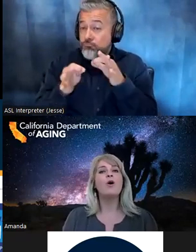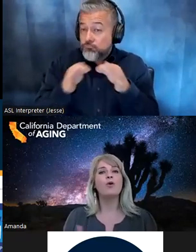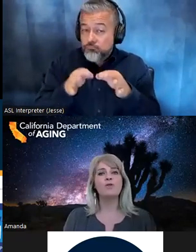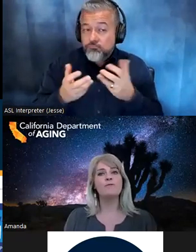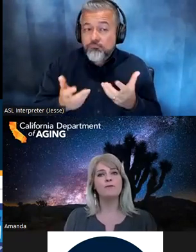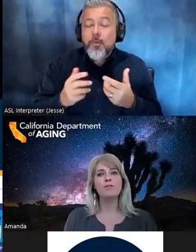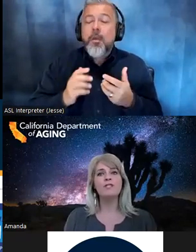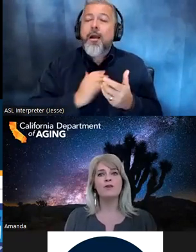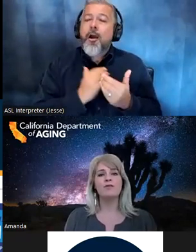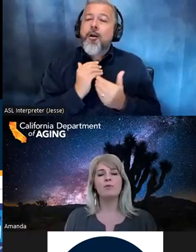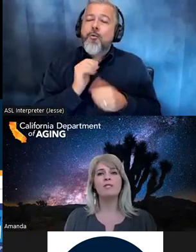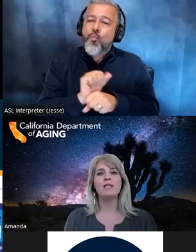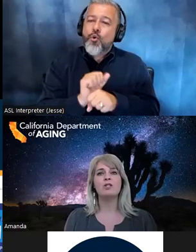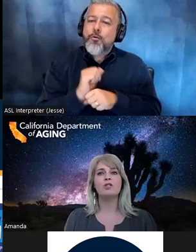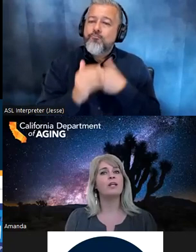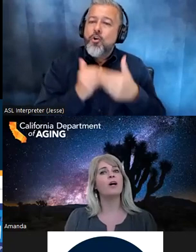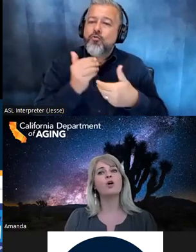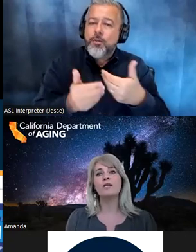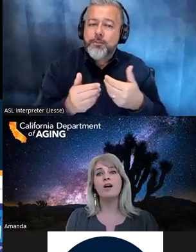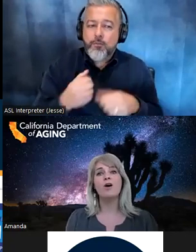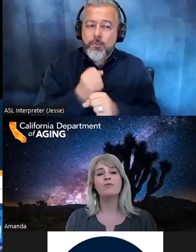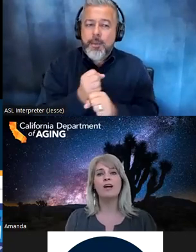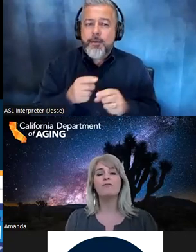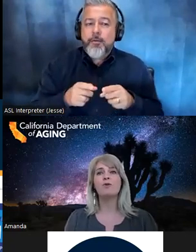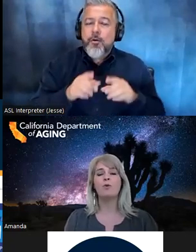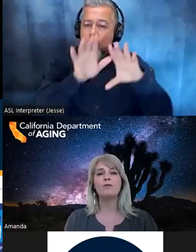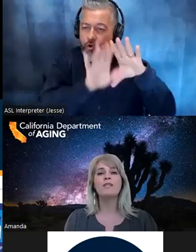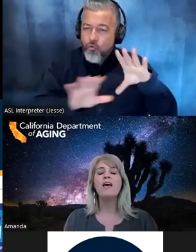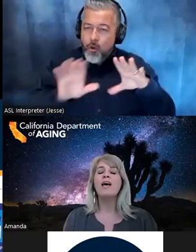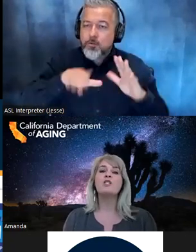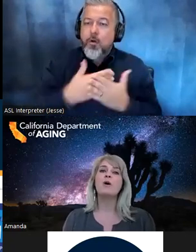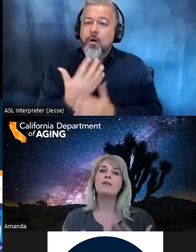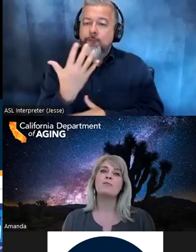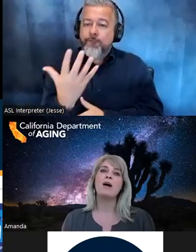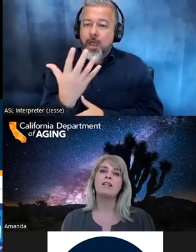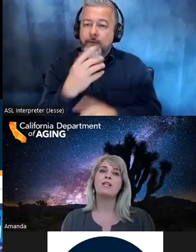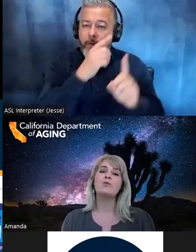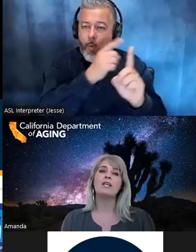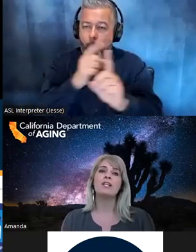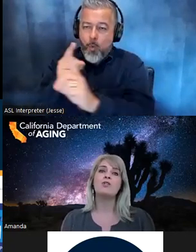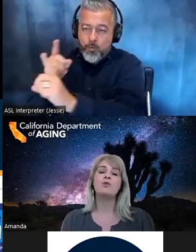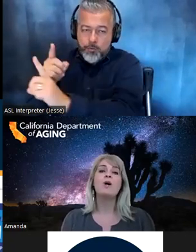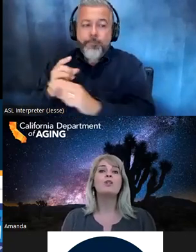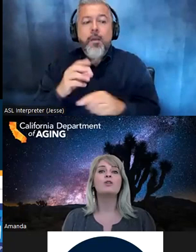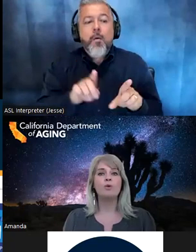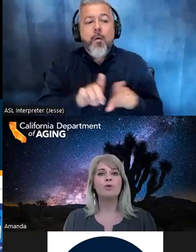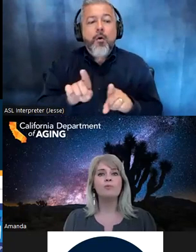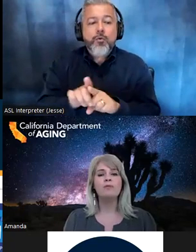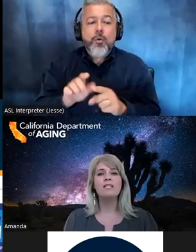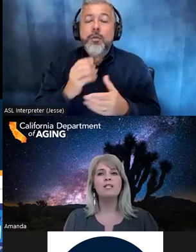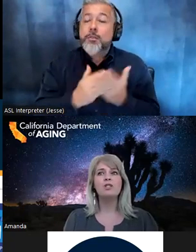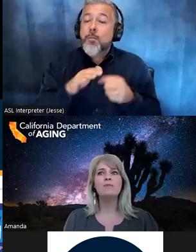made over that first year of implementation across all 5 goals, as well as some highlights related to